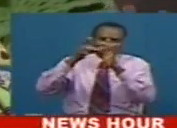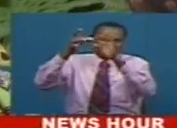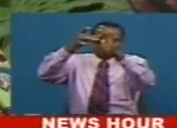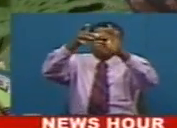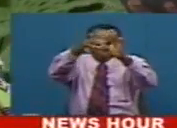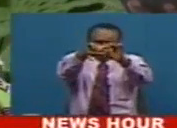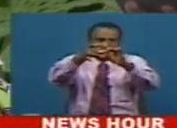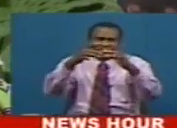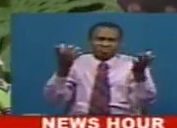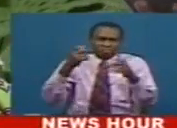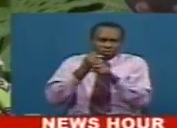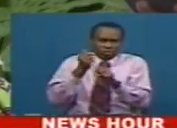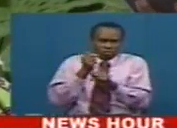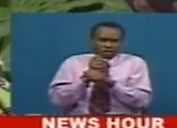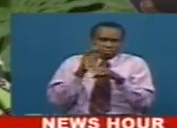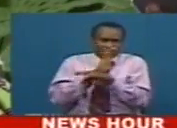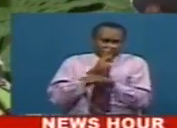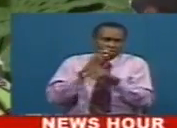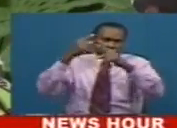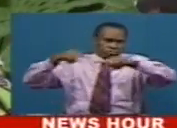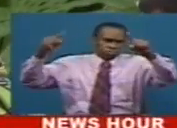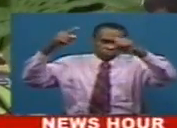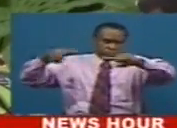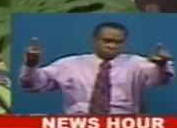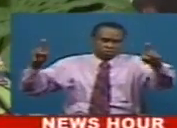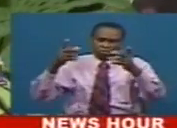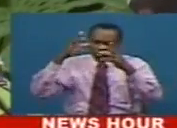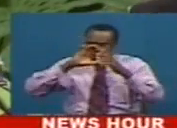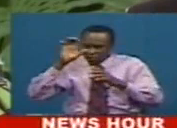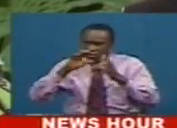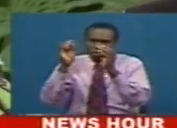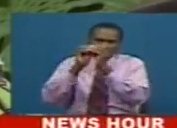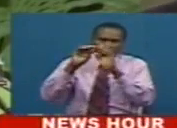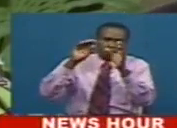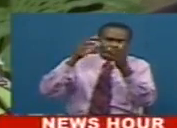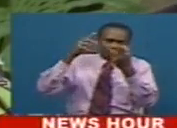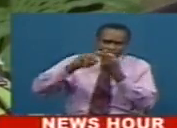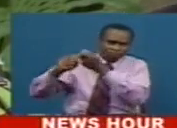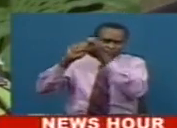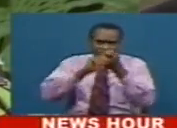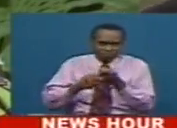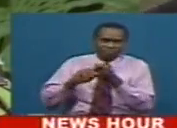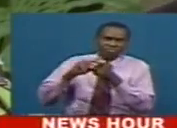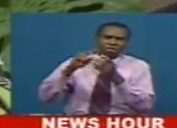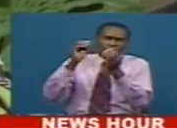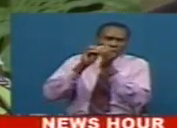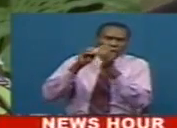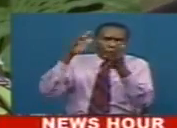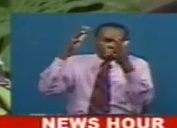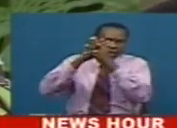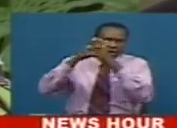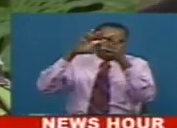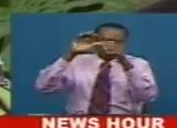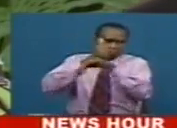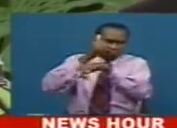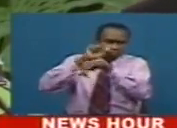took up a spot in the upstream industry. We are looking to some more American organizations to take spots, particularly in the upstream